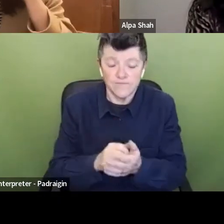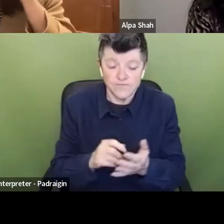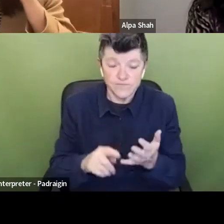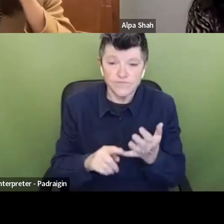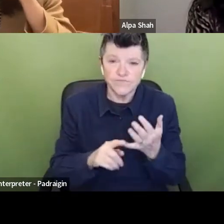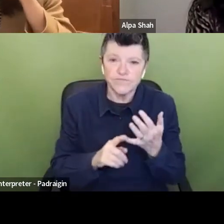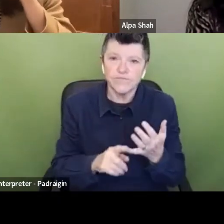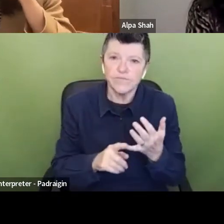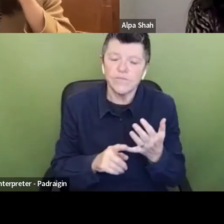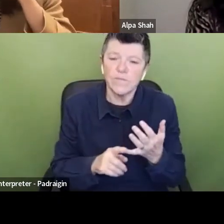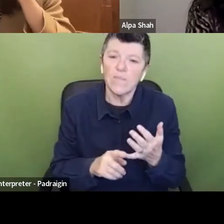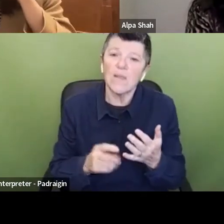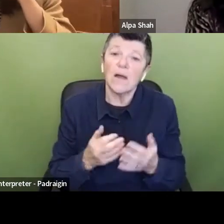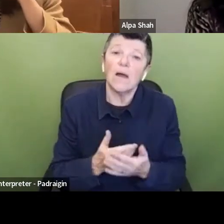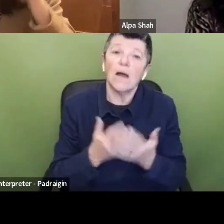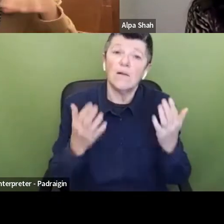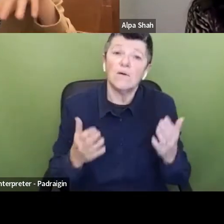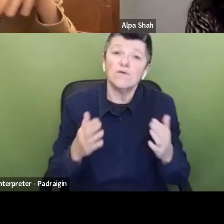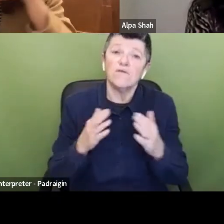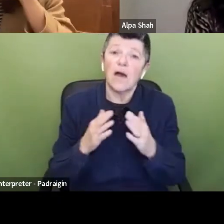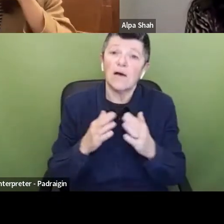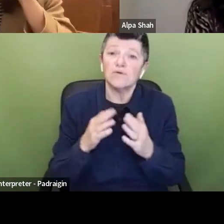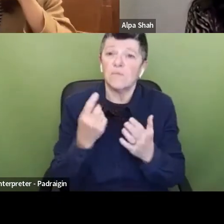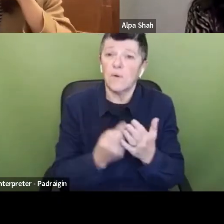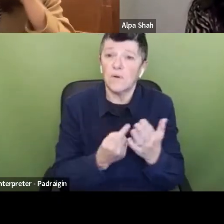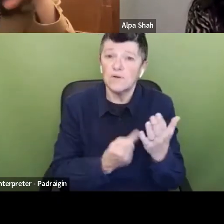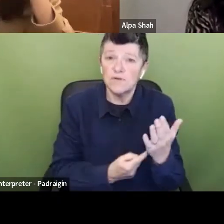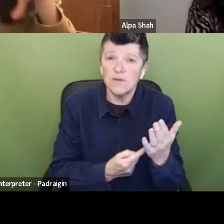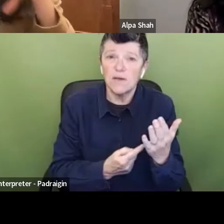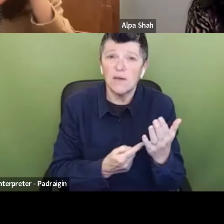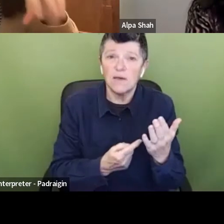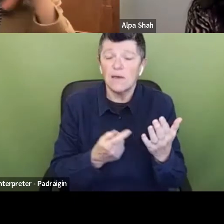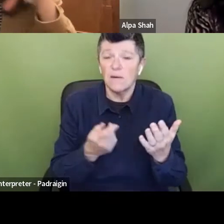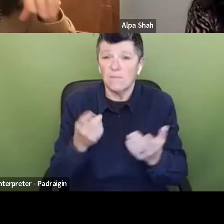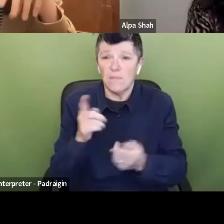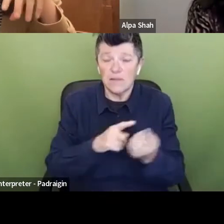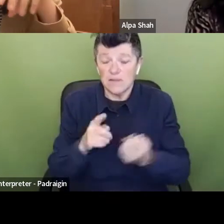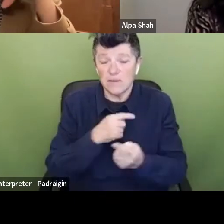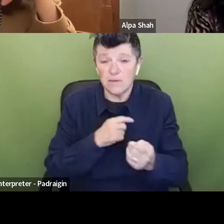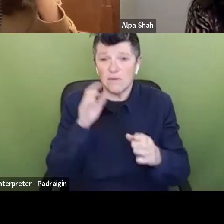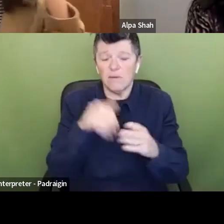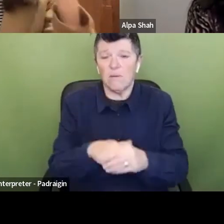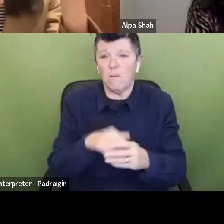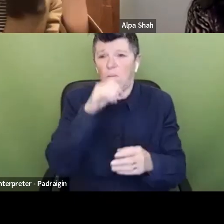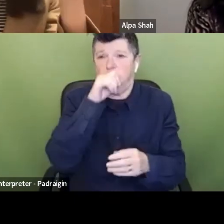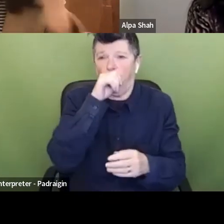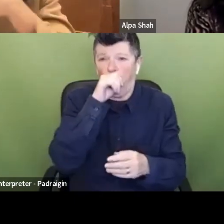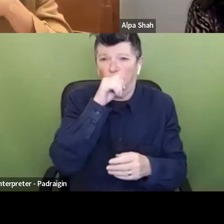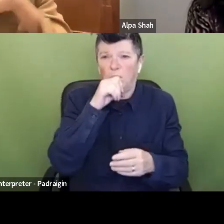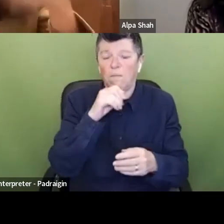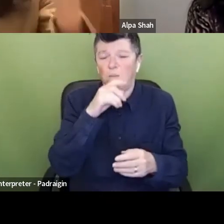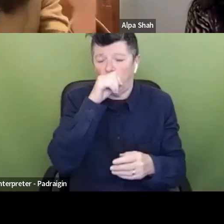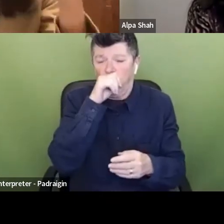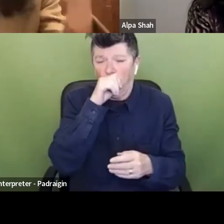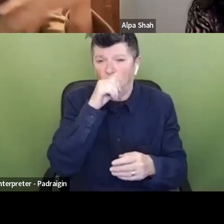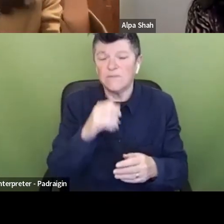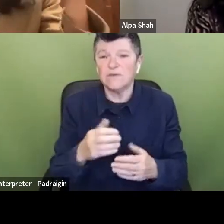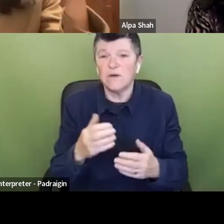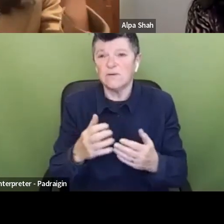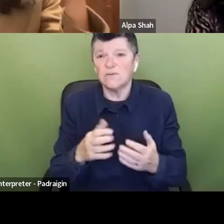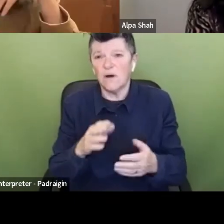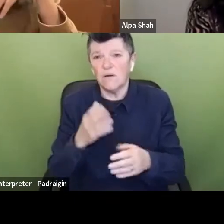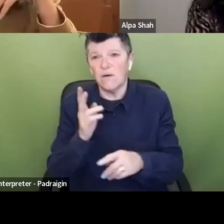that in a lot of housing policy directed meetings that I attended, there was often a sentimental binary drawn between house and home. And we often say